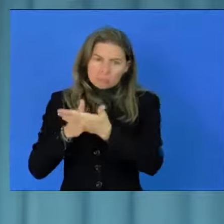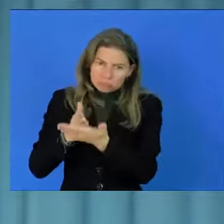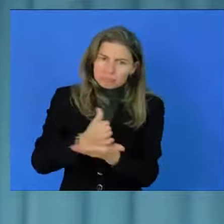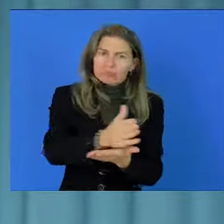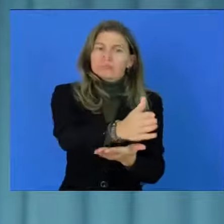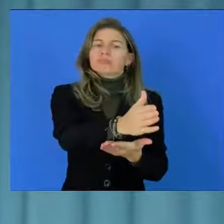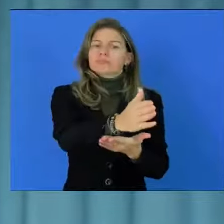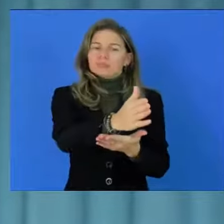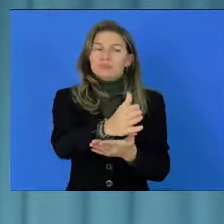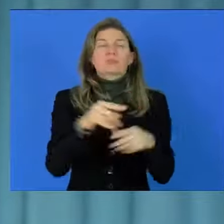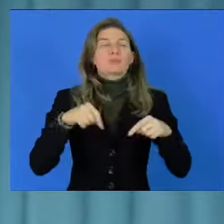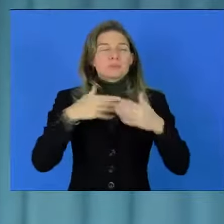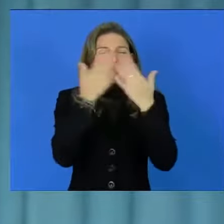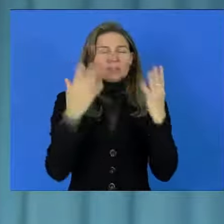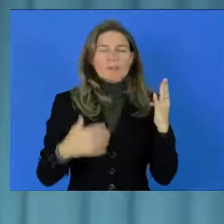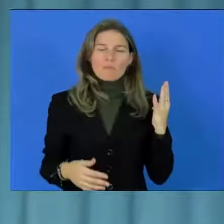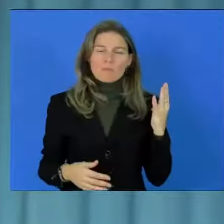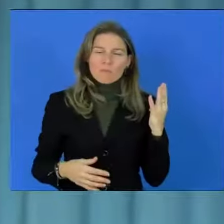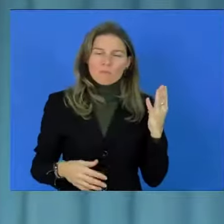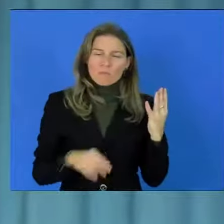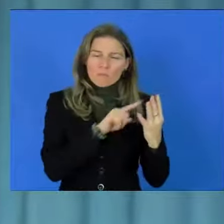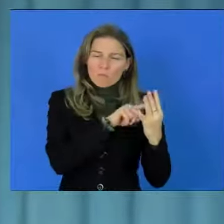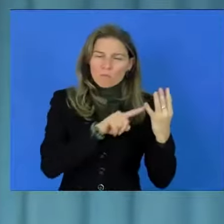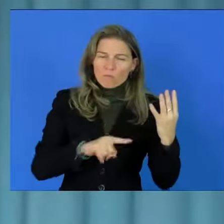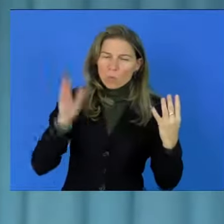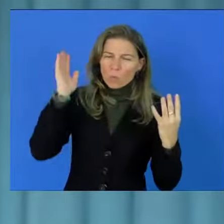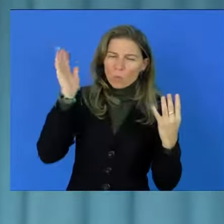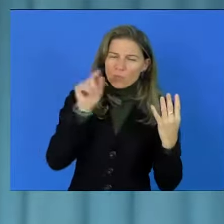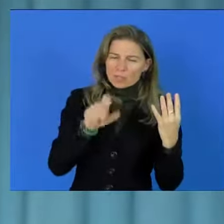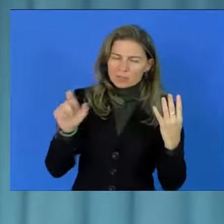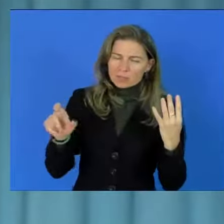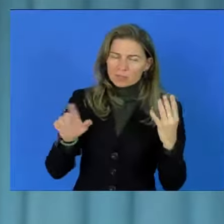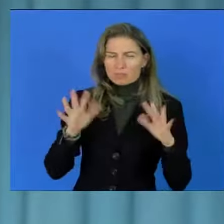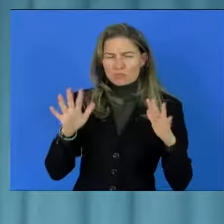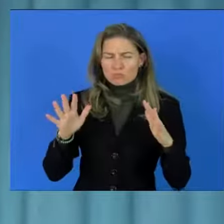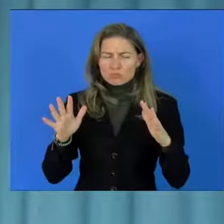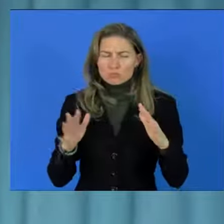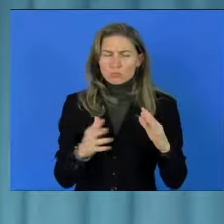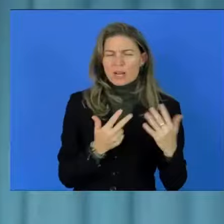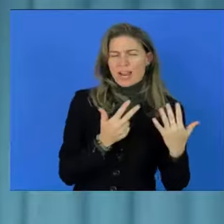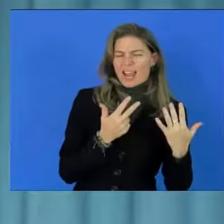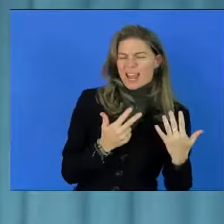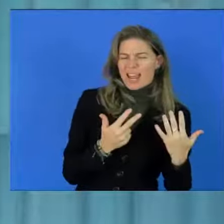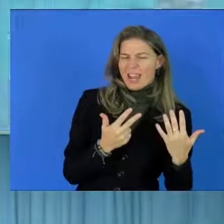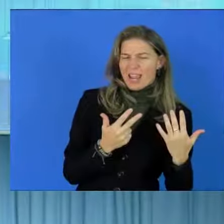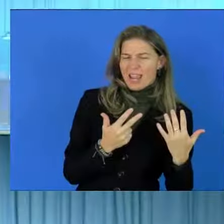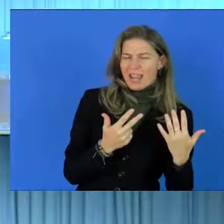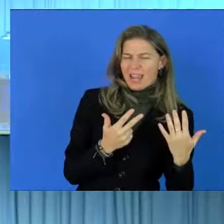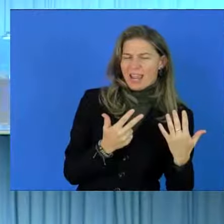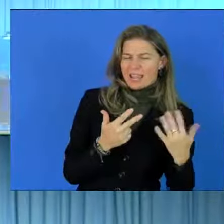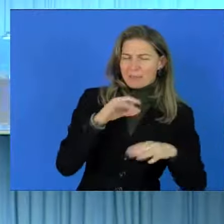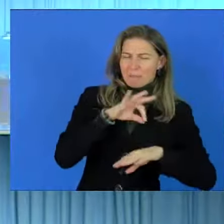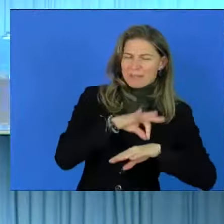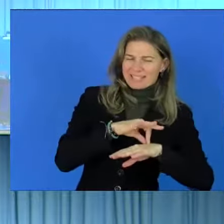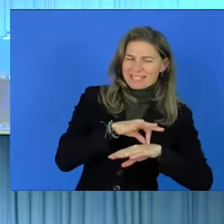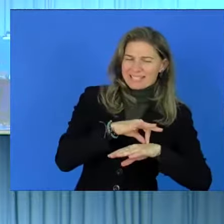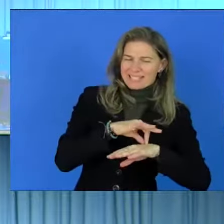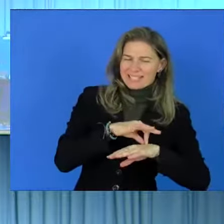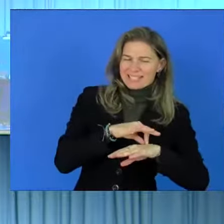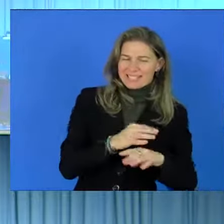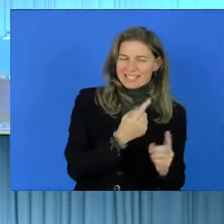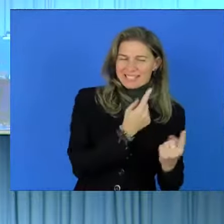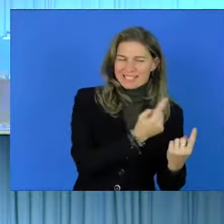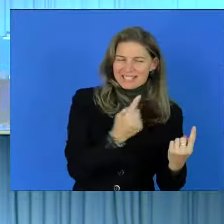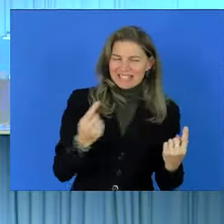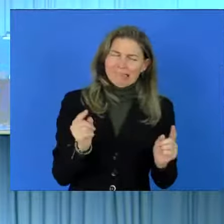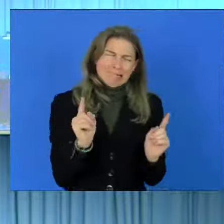speakers who will have around 8 minutes of presentation. If I don't hear any complaints, no, 8 minutes, it's brief. But then we will